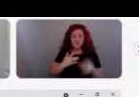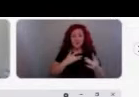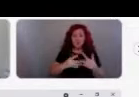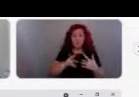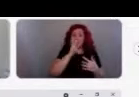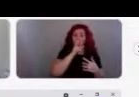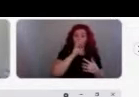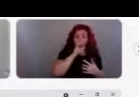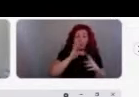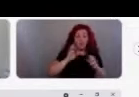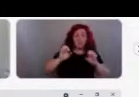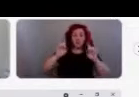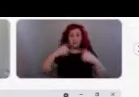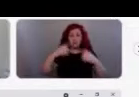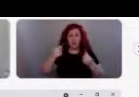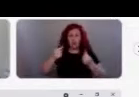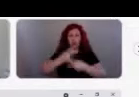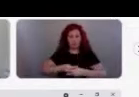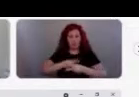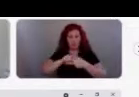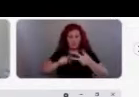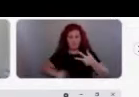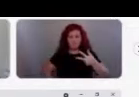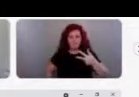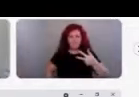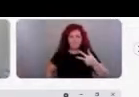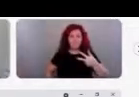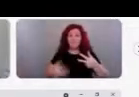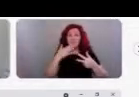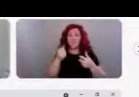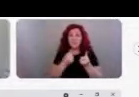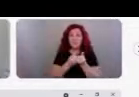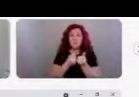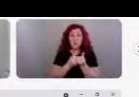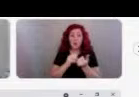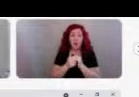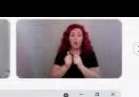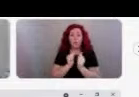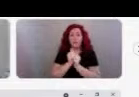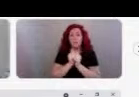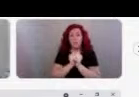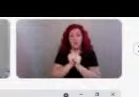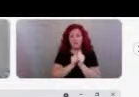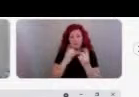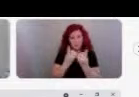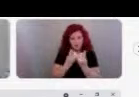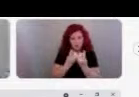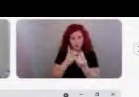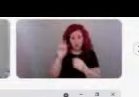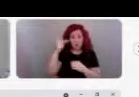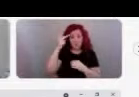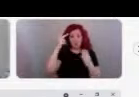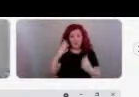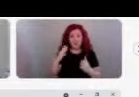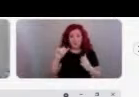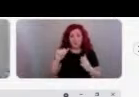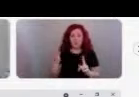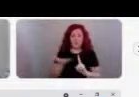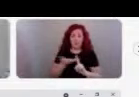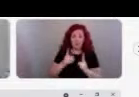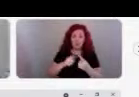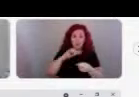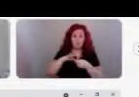education and health care and these are best supported in competitive districts in which politicians must appeal to voters beyond their